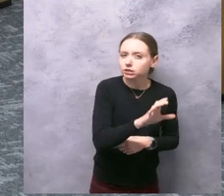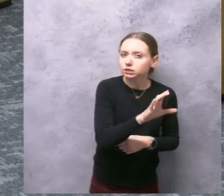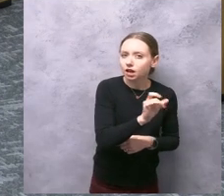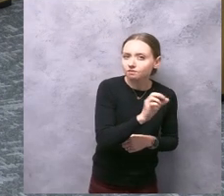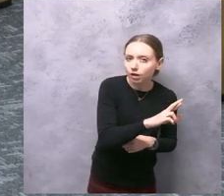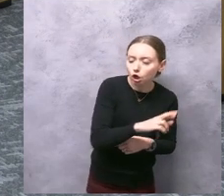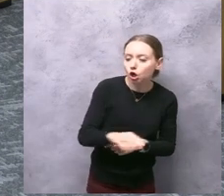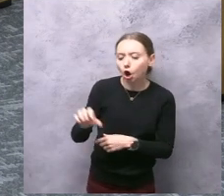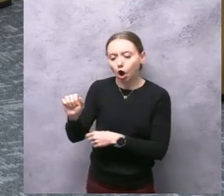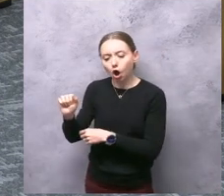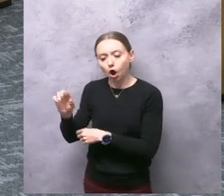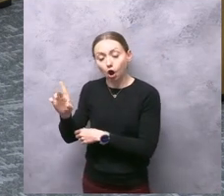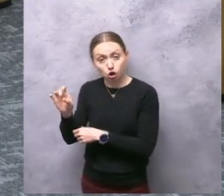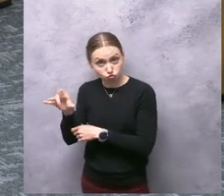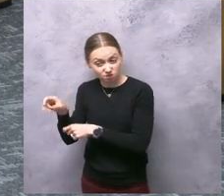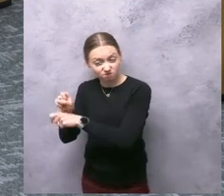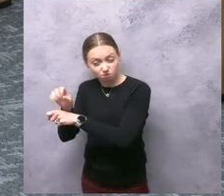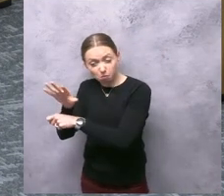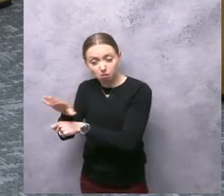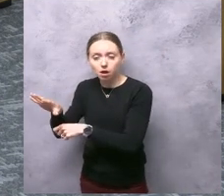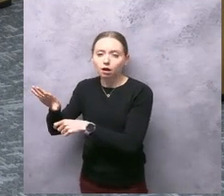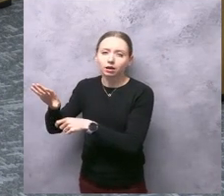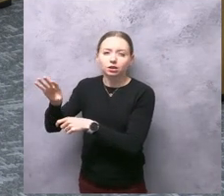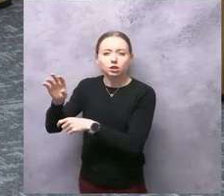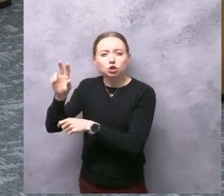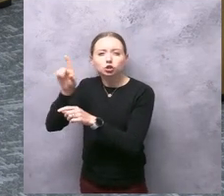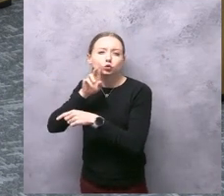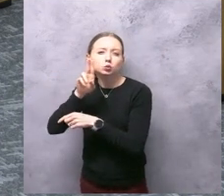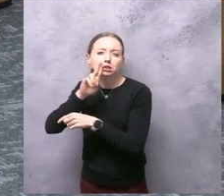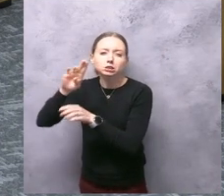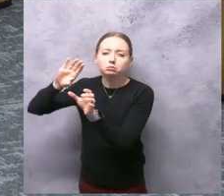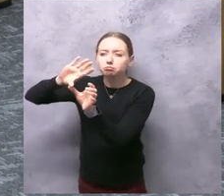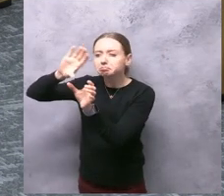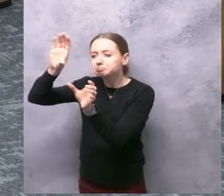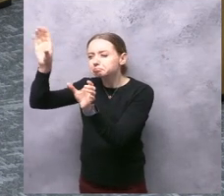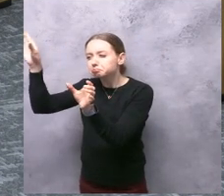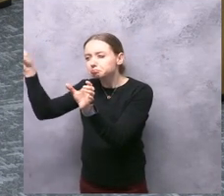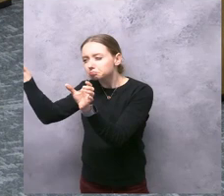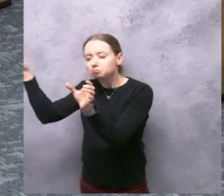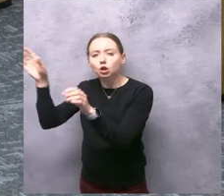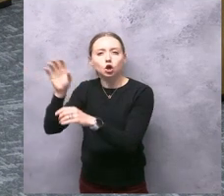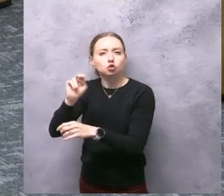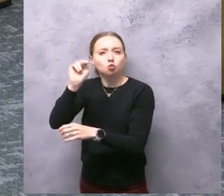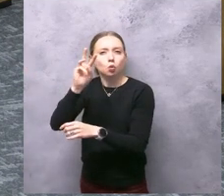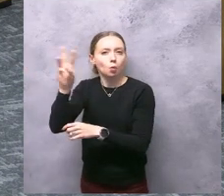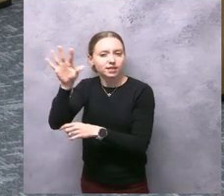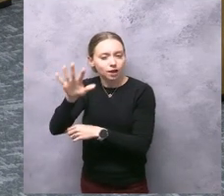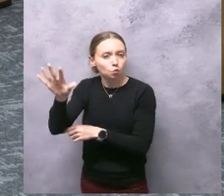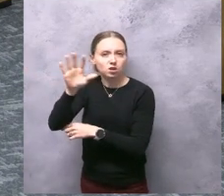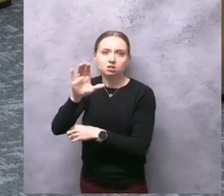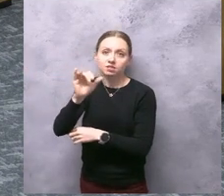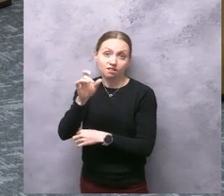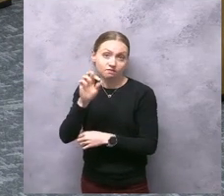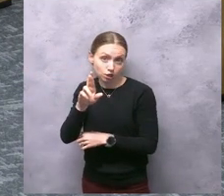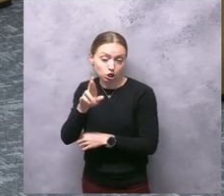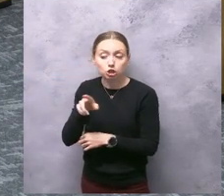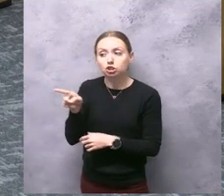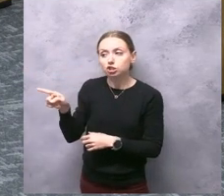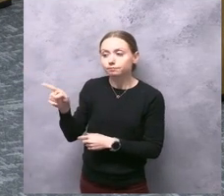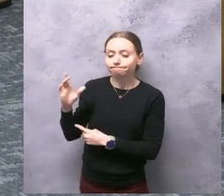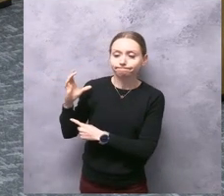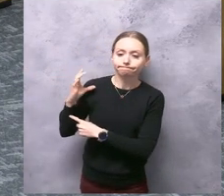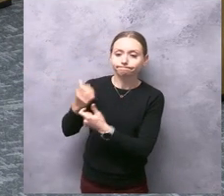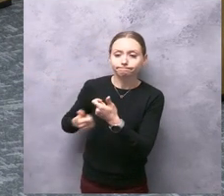Houston, and she has kind of the northwest part of Cy-Fair. She chairs the Committee on Instruction. They're doing some updates